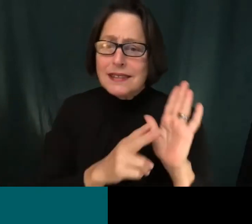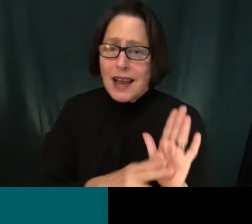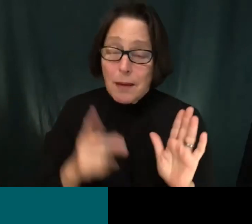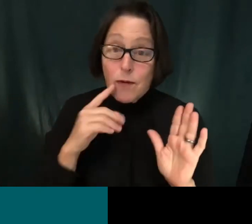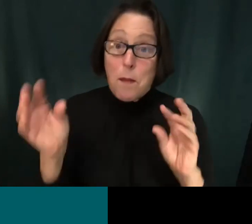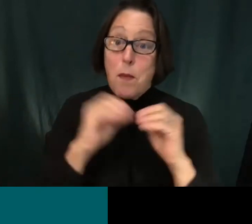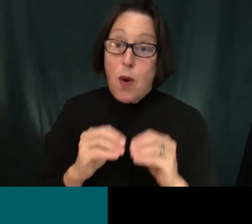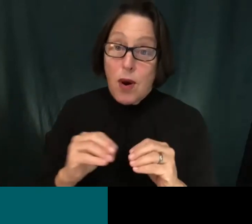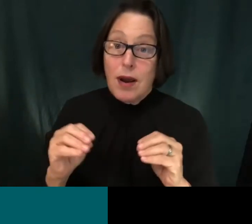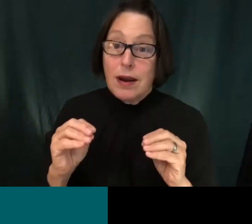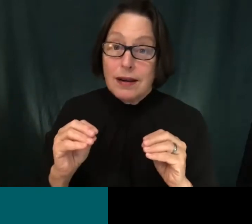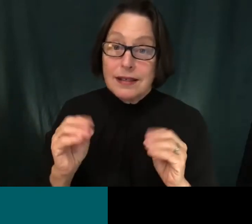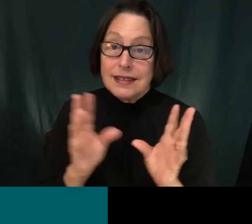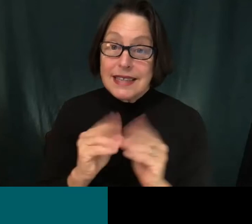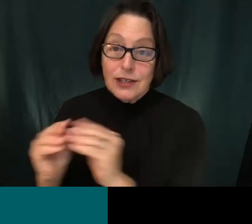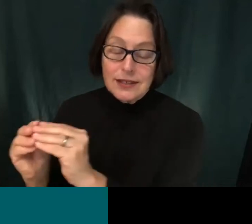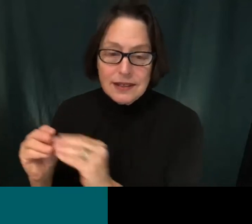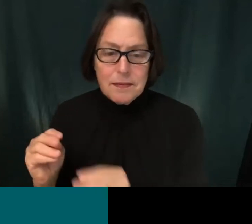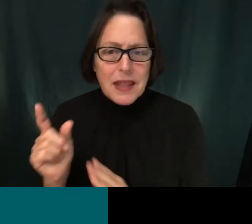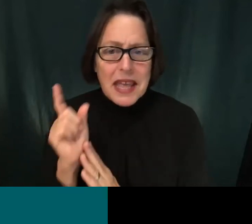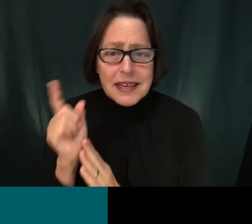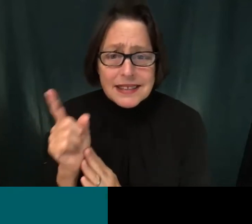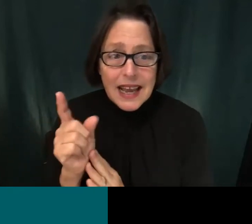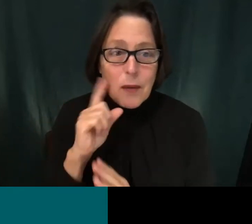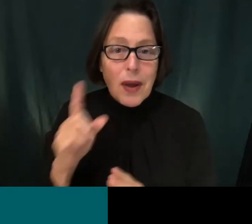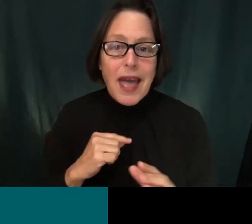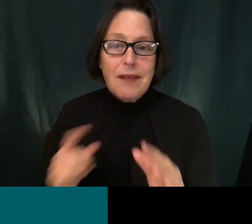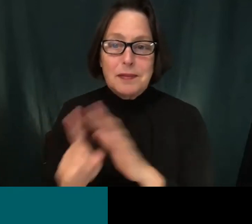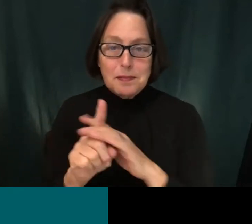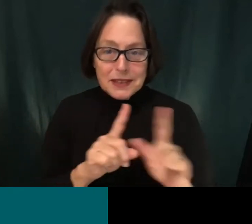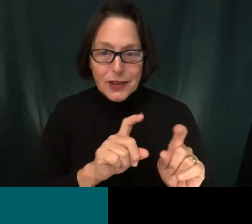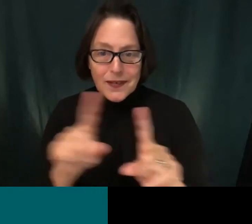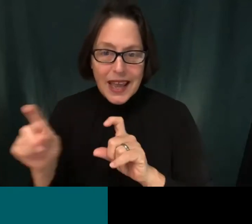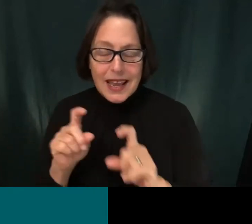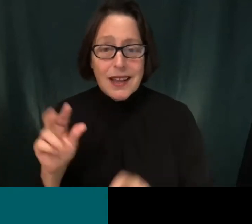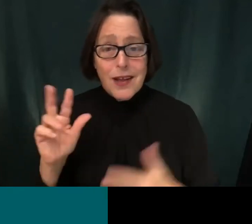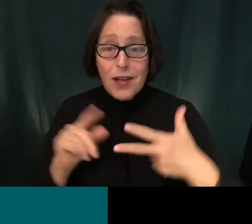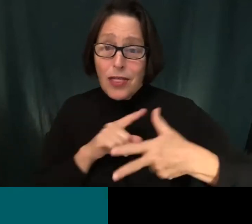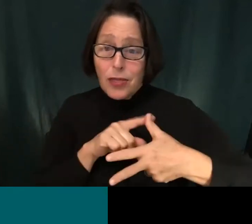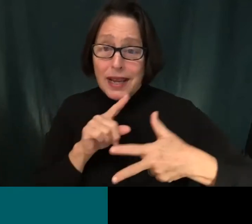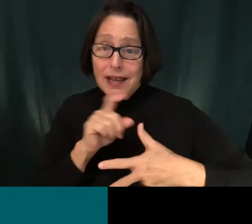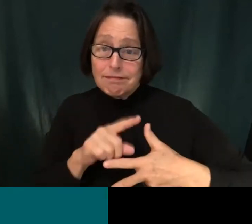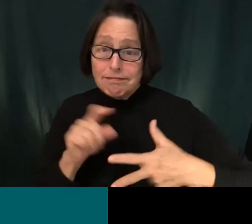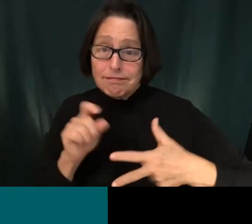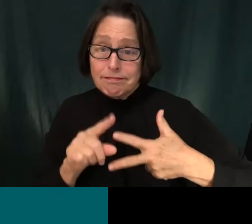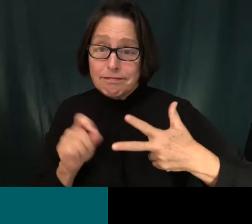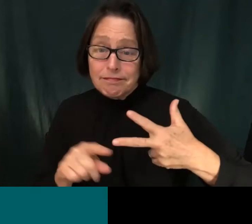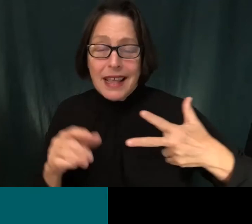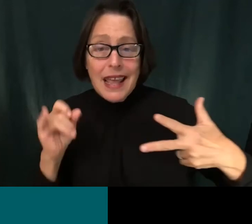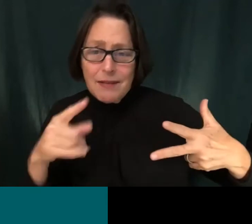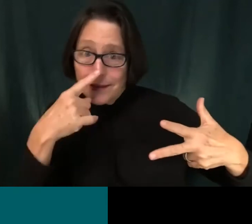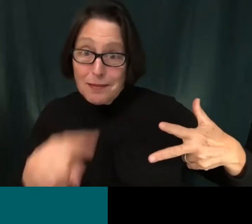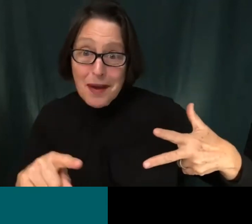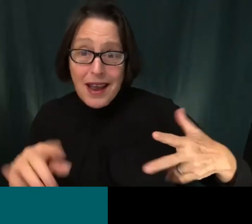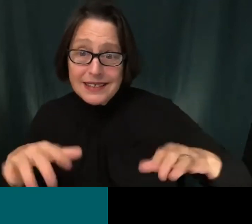sessions. In a second here, there will be a survey that will pop up. It's only 3 questions, really quick. If you could please take the time to complete